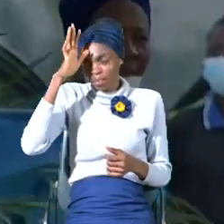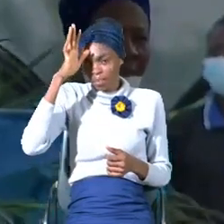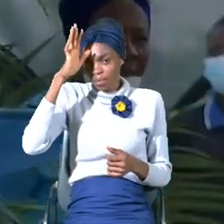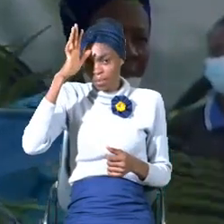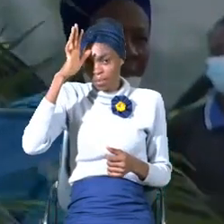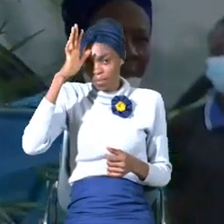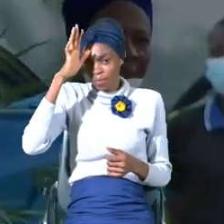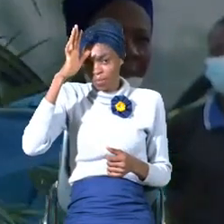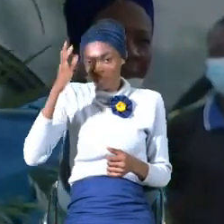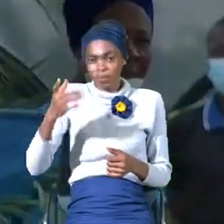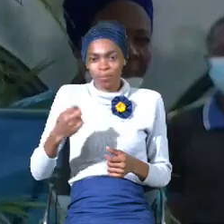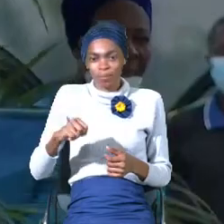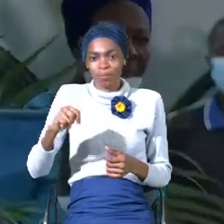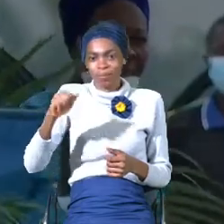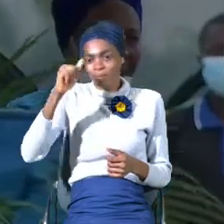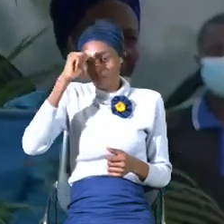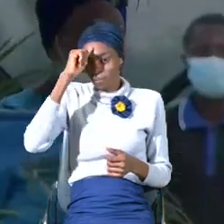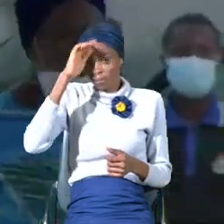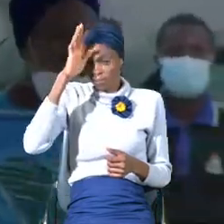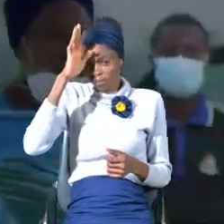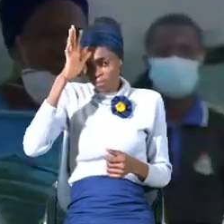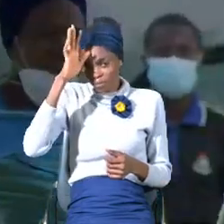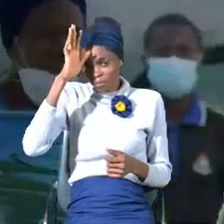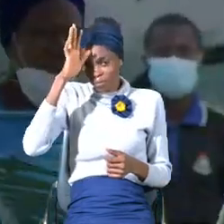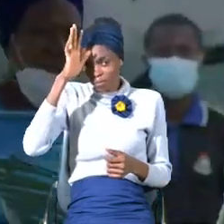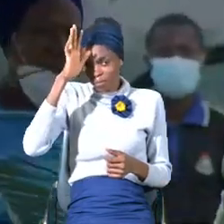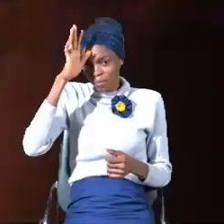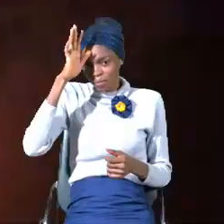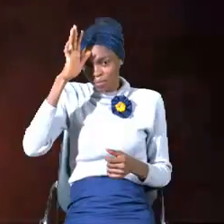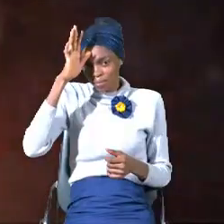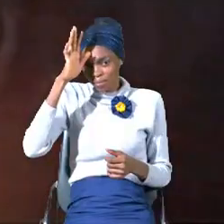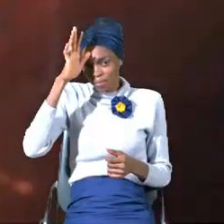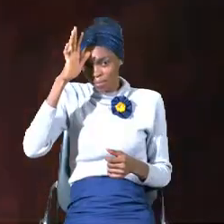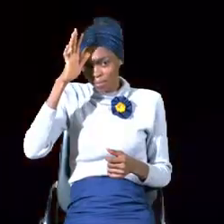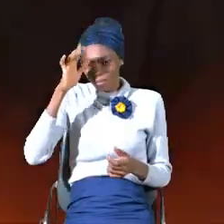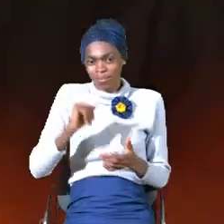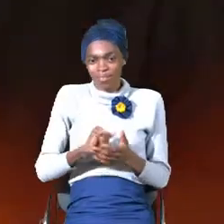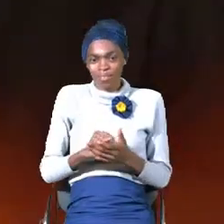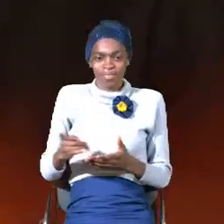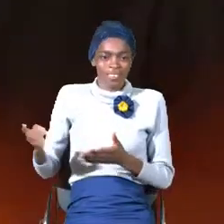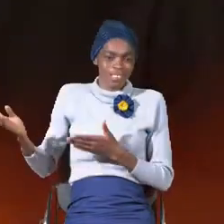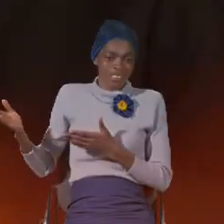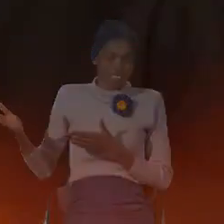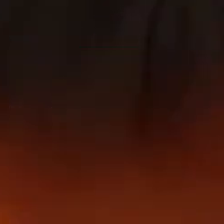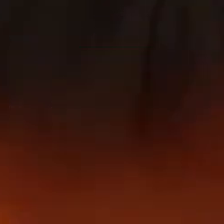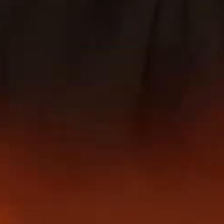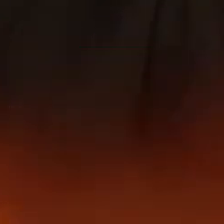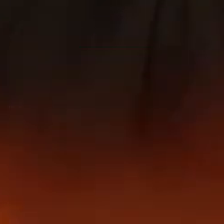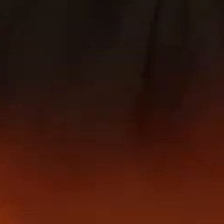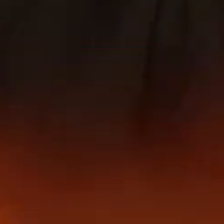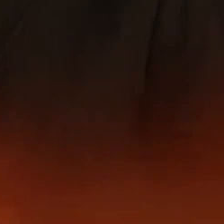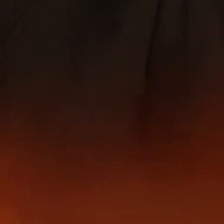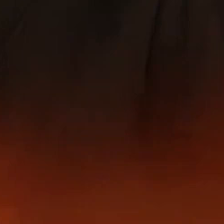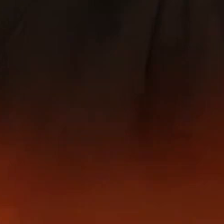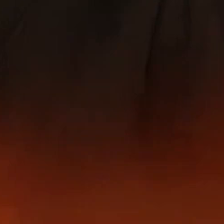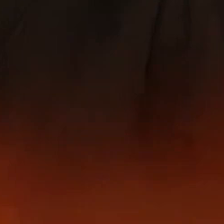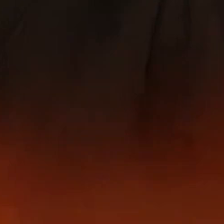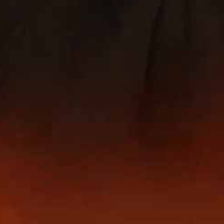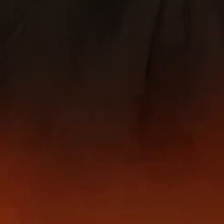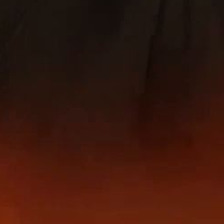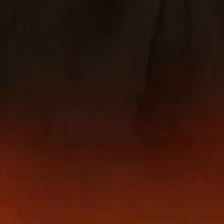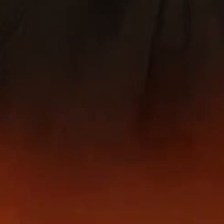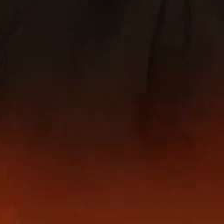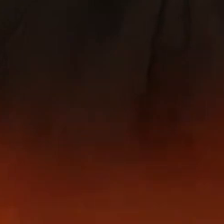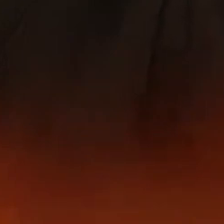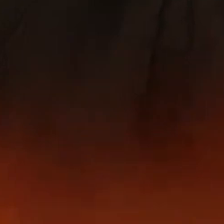the Father that Dunsin has adopted as his own Father. And you can see the anointing that has been dropped